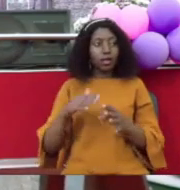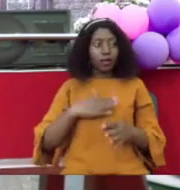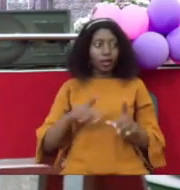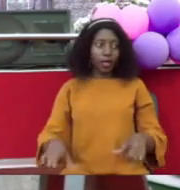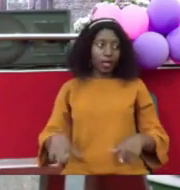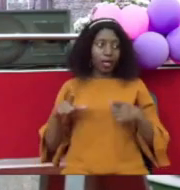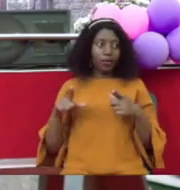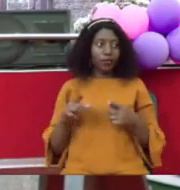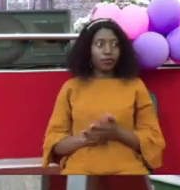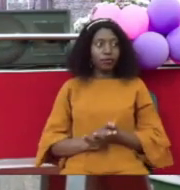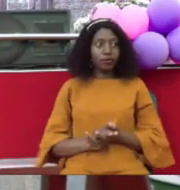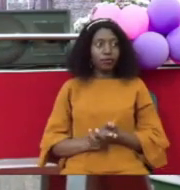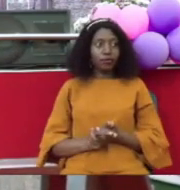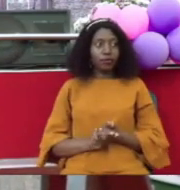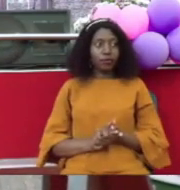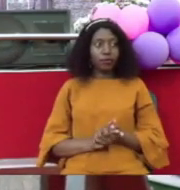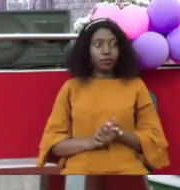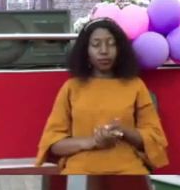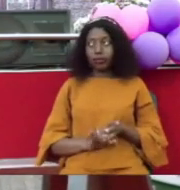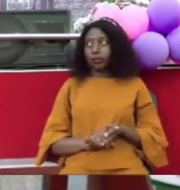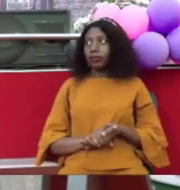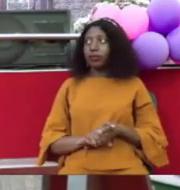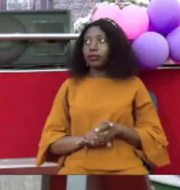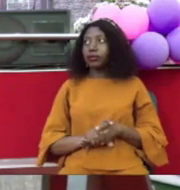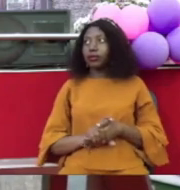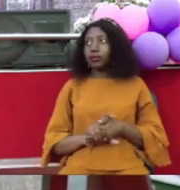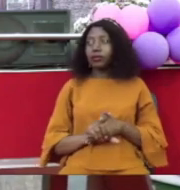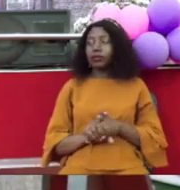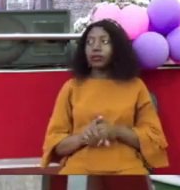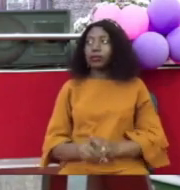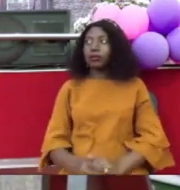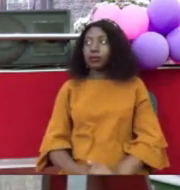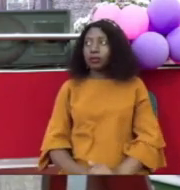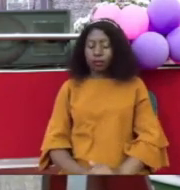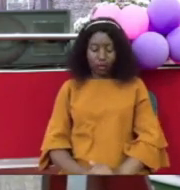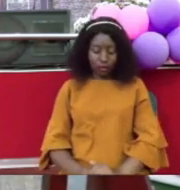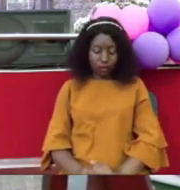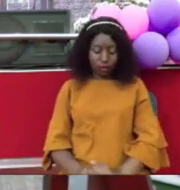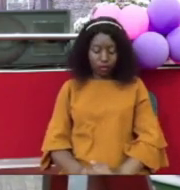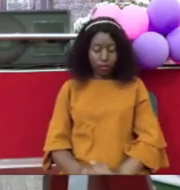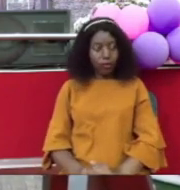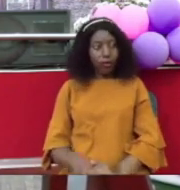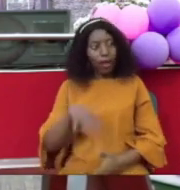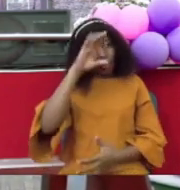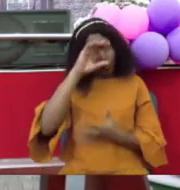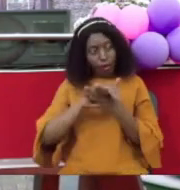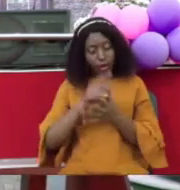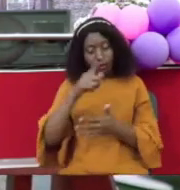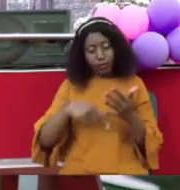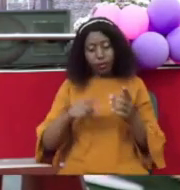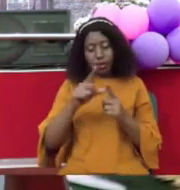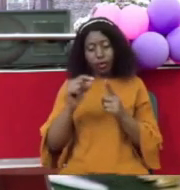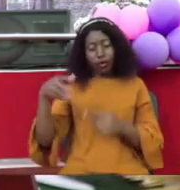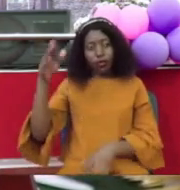Maukiri. What we confess, we possess. Kile ambacho unakiri, unamiliki. And believe what the word of God says. Waamini